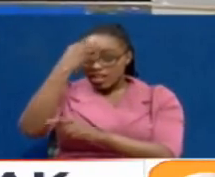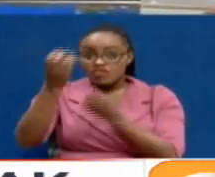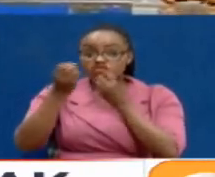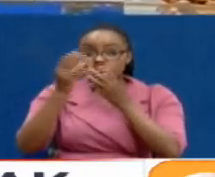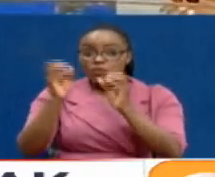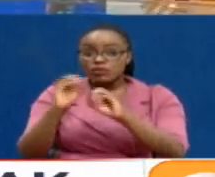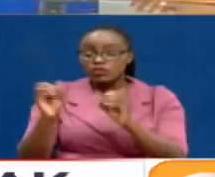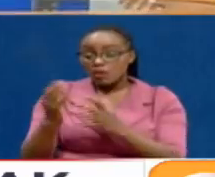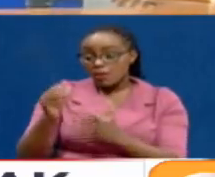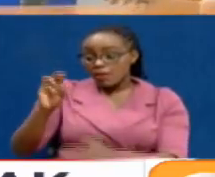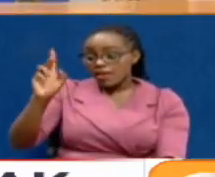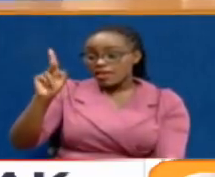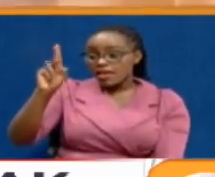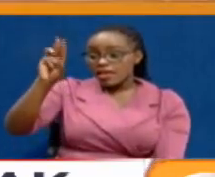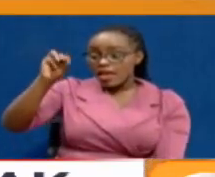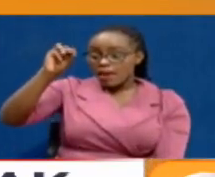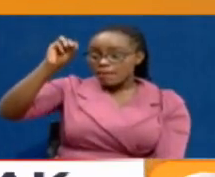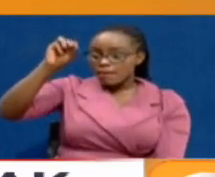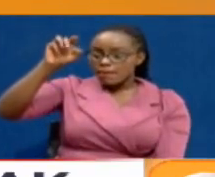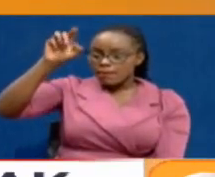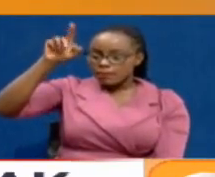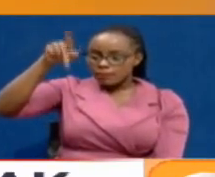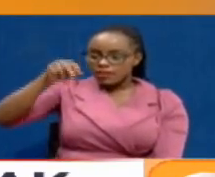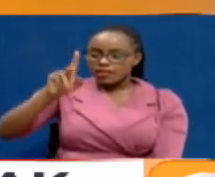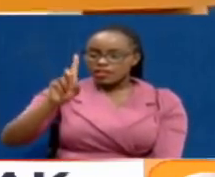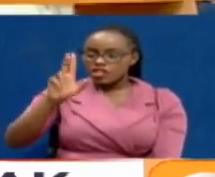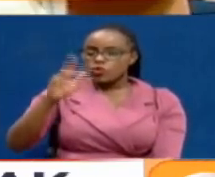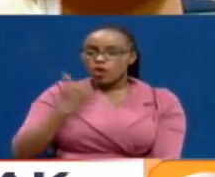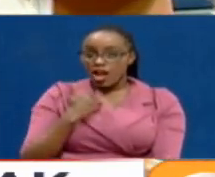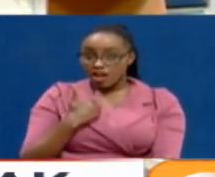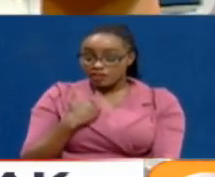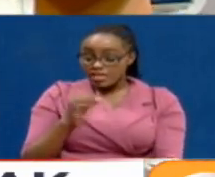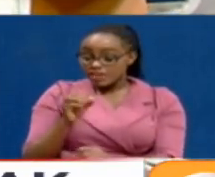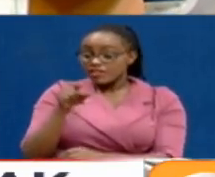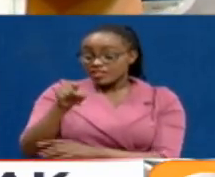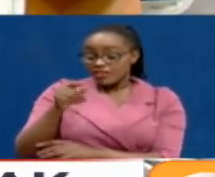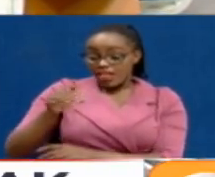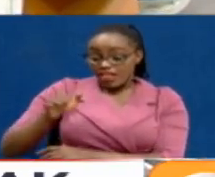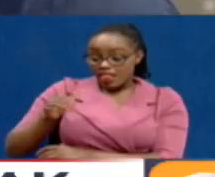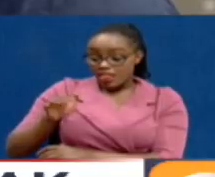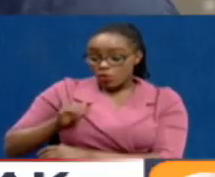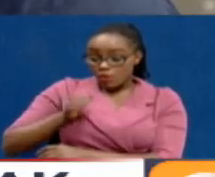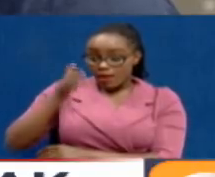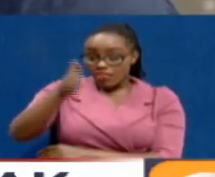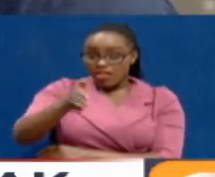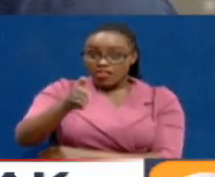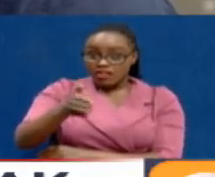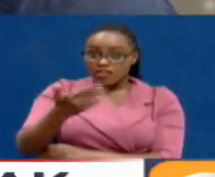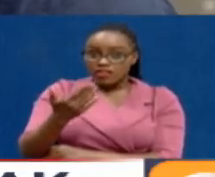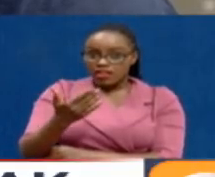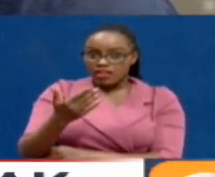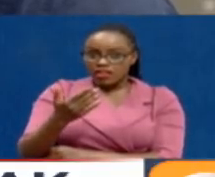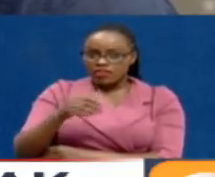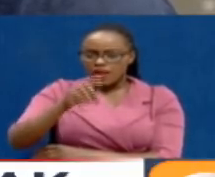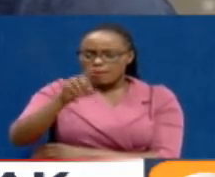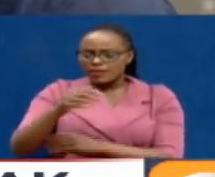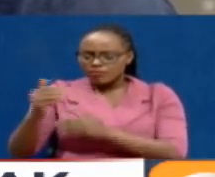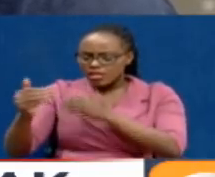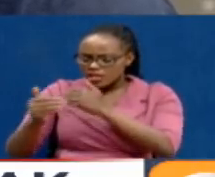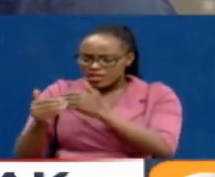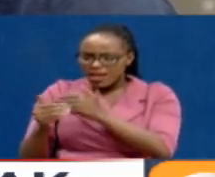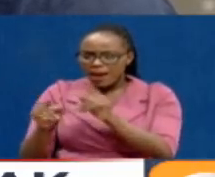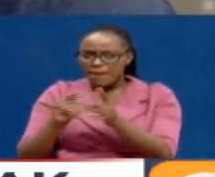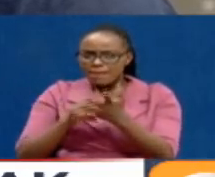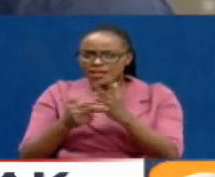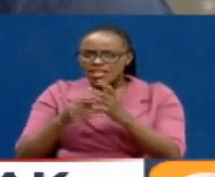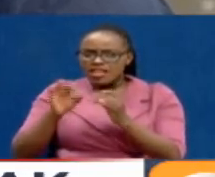information. I don't know if Ouma or Luga has. Yeah. But even if she was there, the contact has to be quite close. It's not